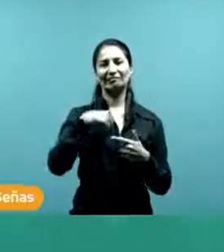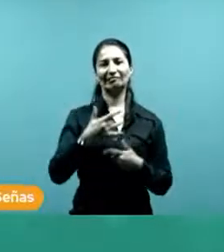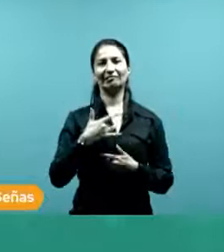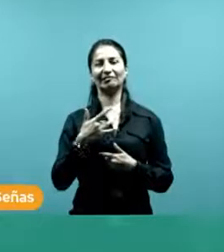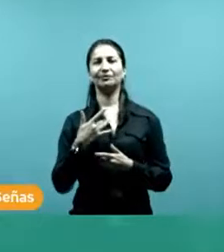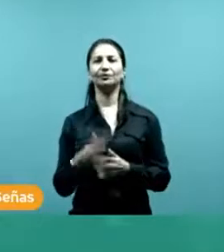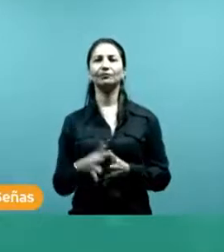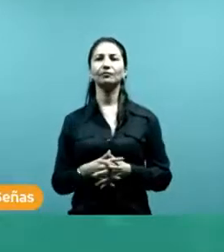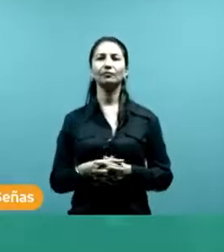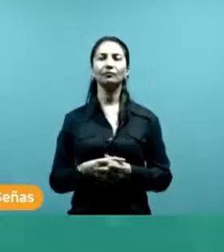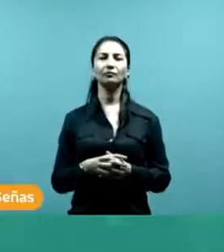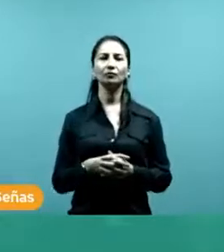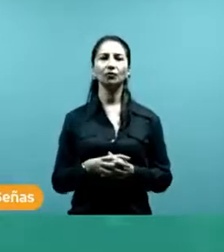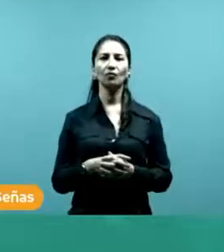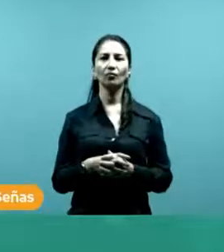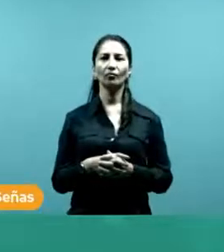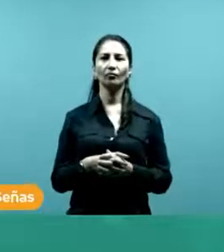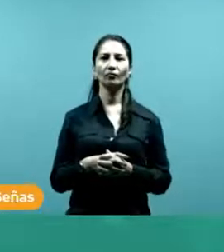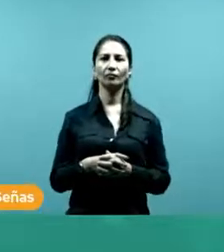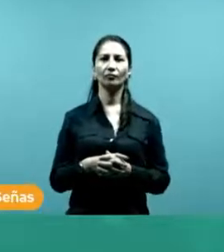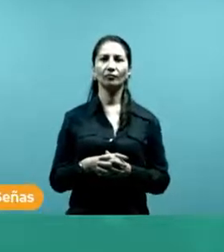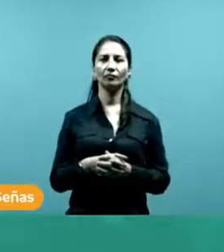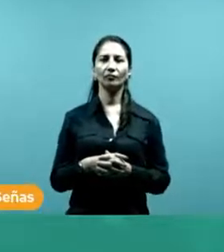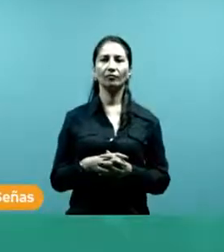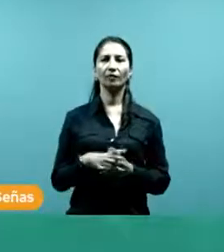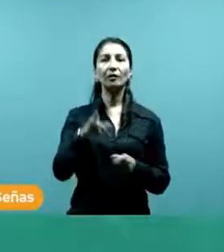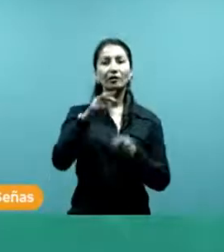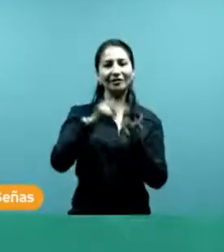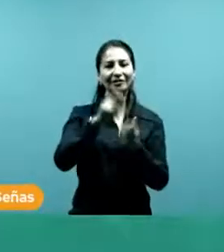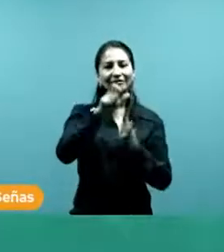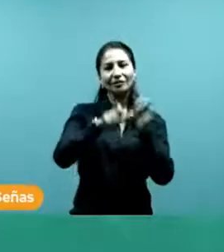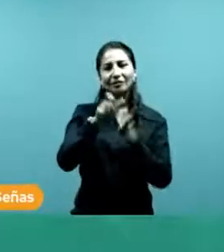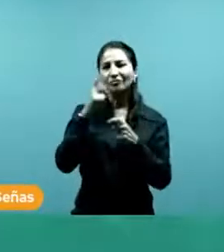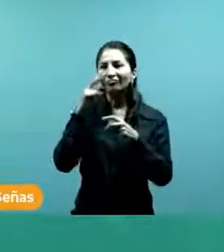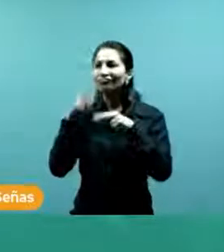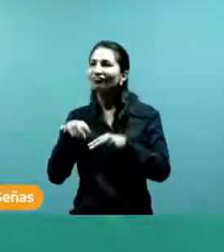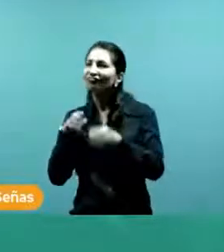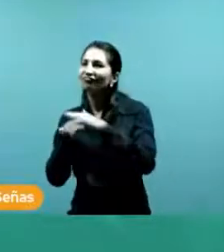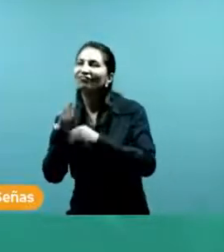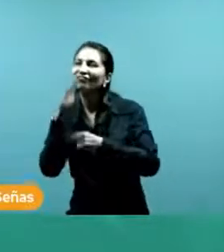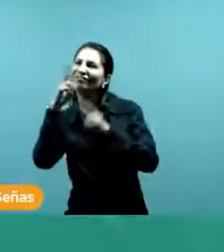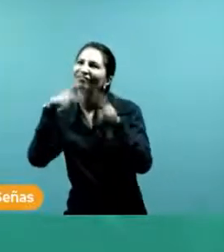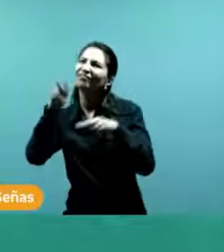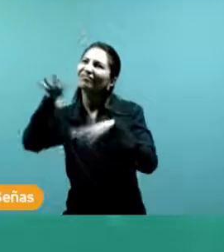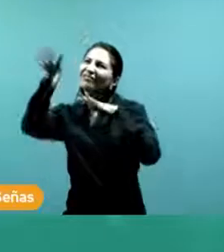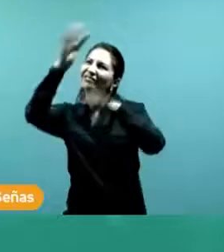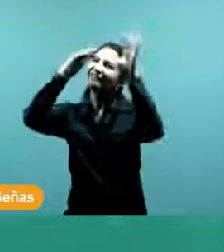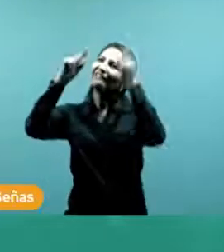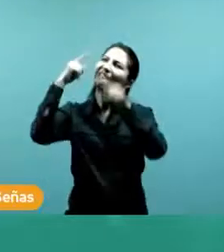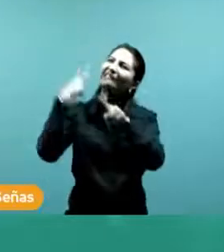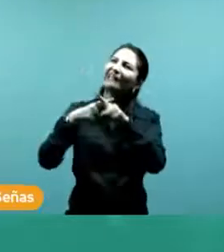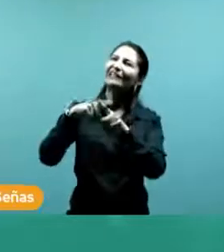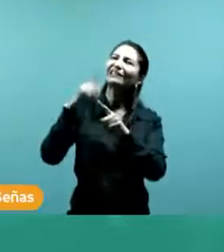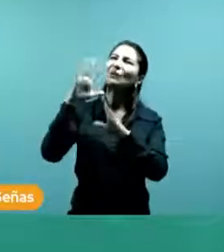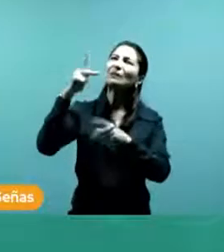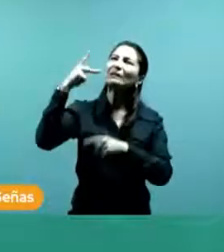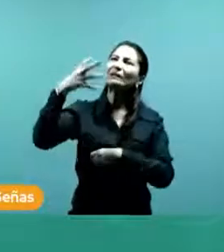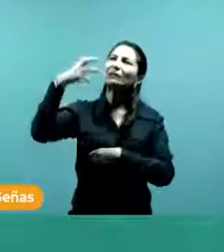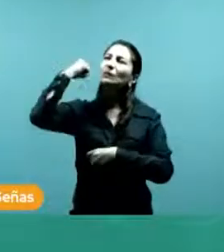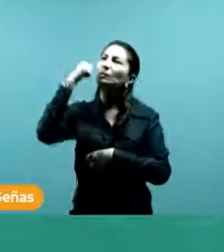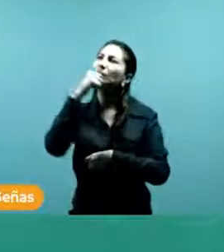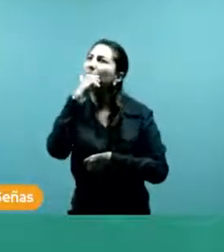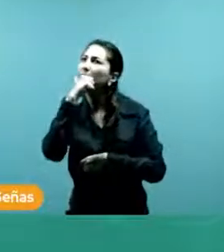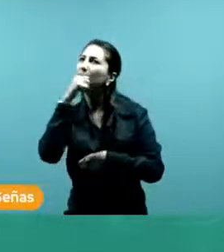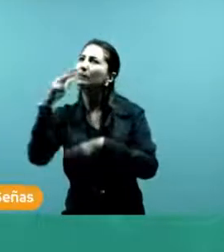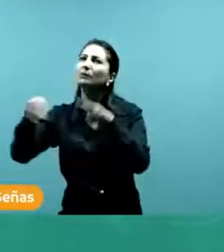learn the history of Auschwitz. Que quiere que las personas puedan aprender la historia de Auschwitz. So this is a very rare view of